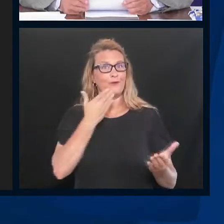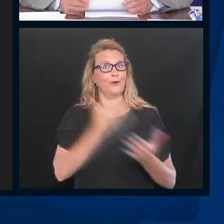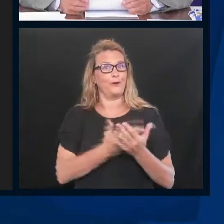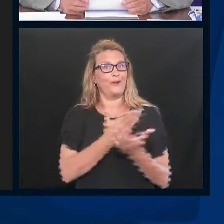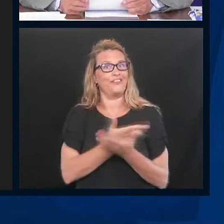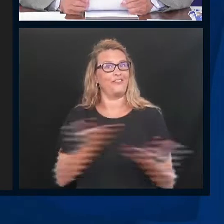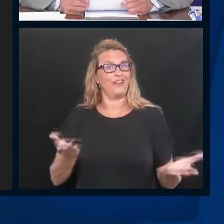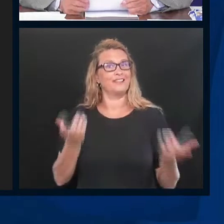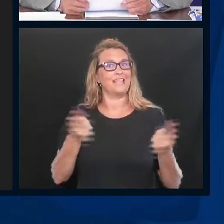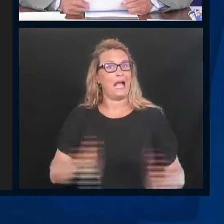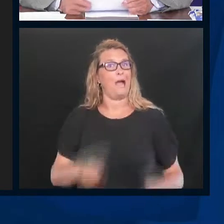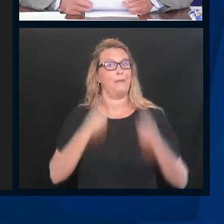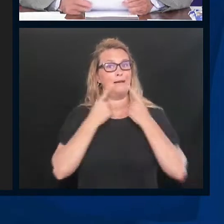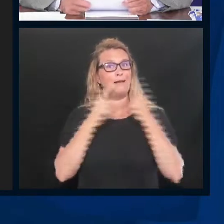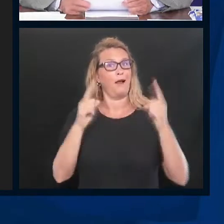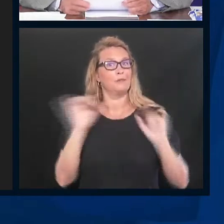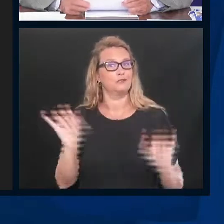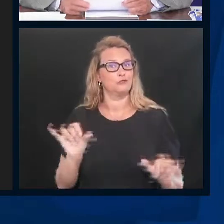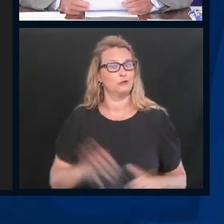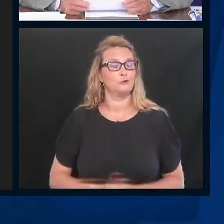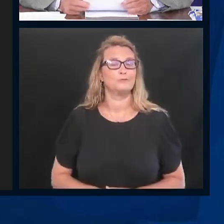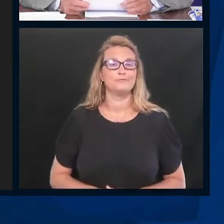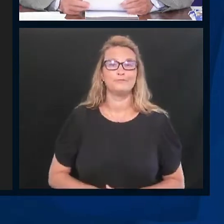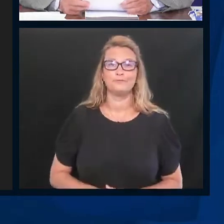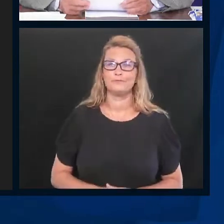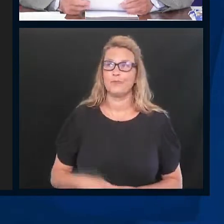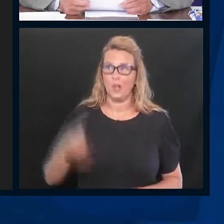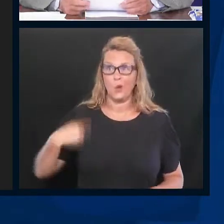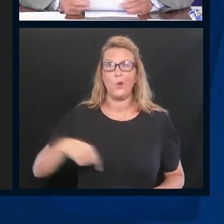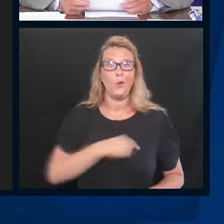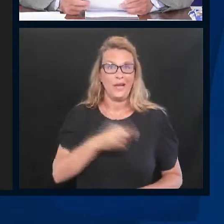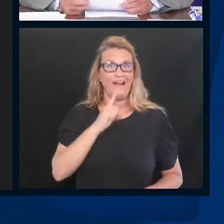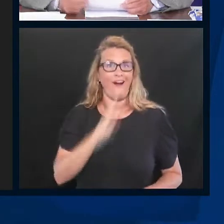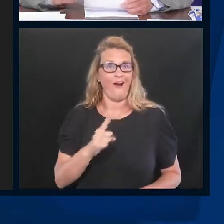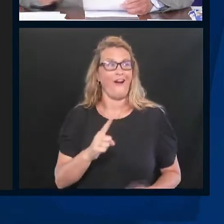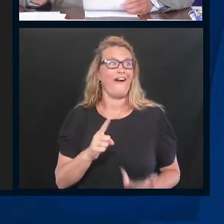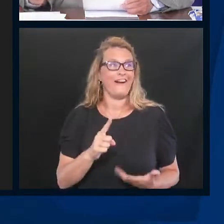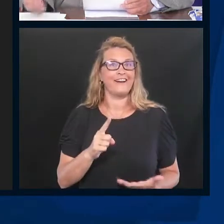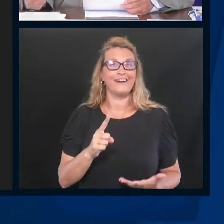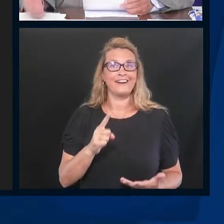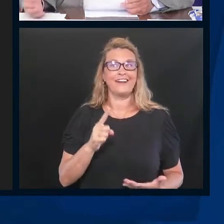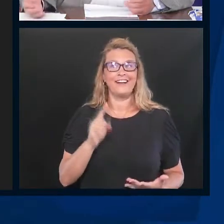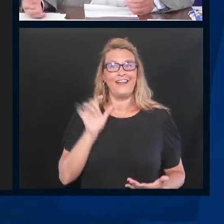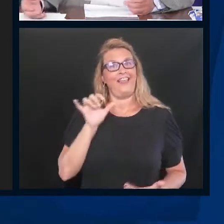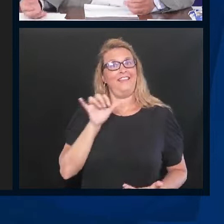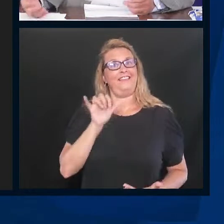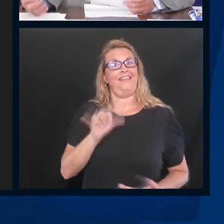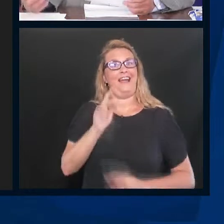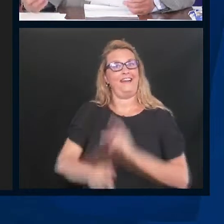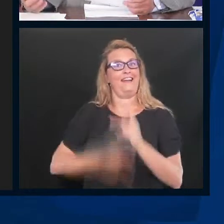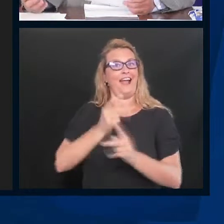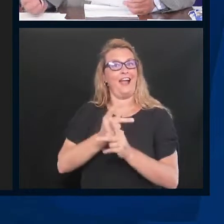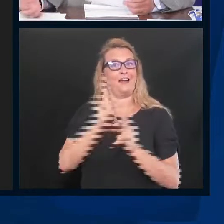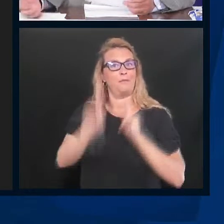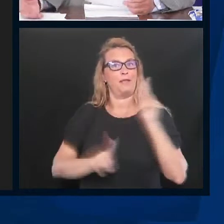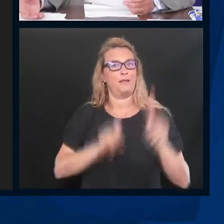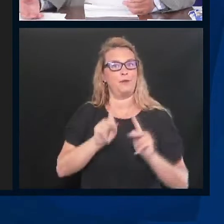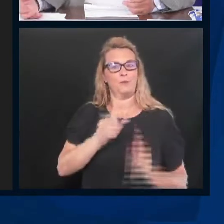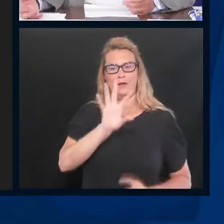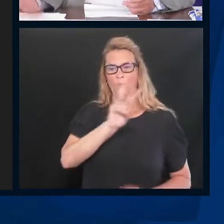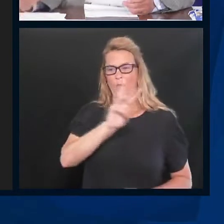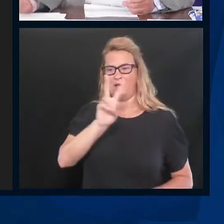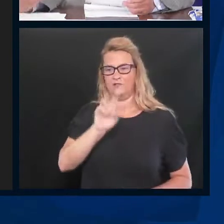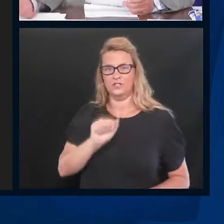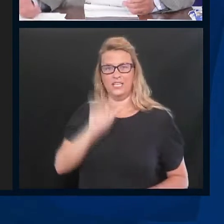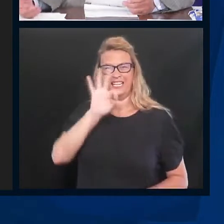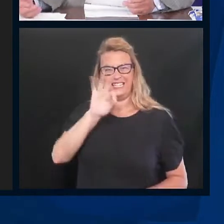we've been able to accomplish through our lives. It's who we are. But for West Virginia to be at